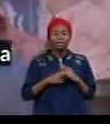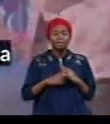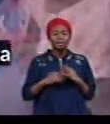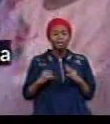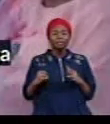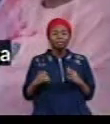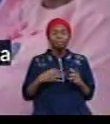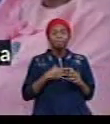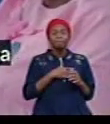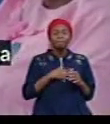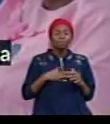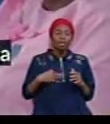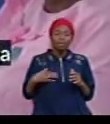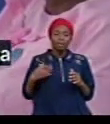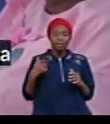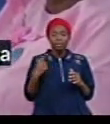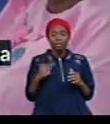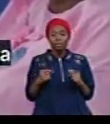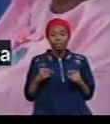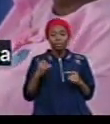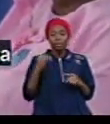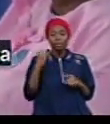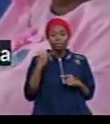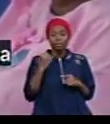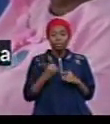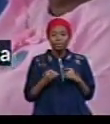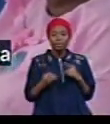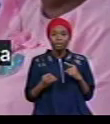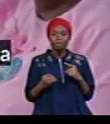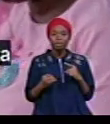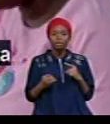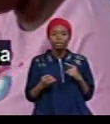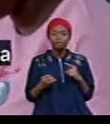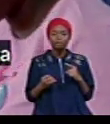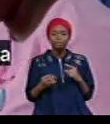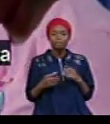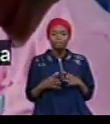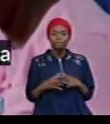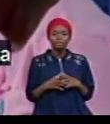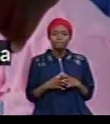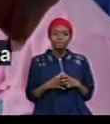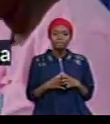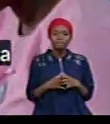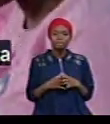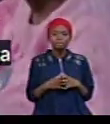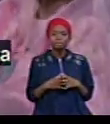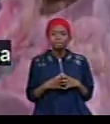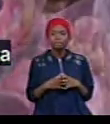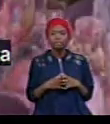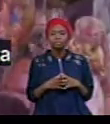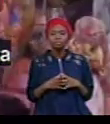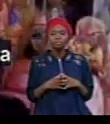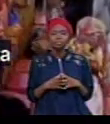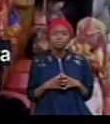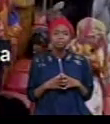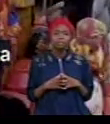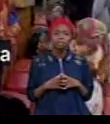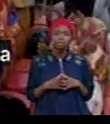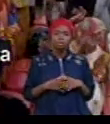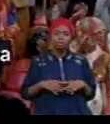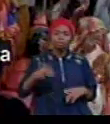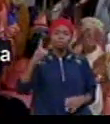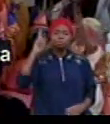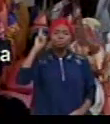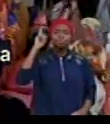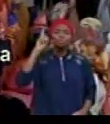with your whole heart, with your whole voice. Oh, you are, you are, you are, you are, you are,